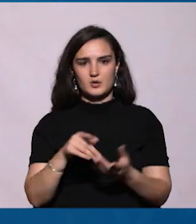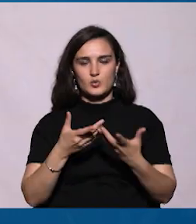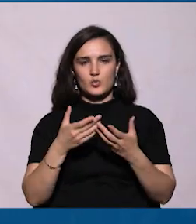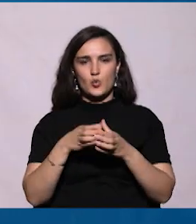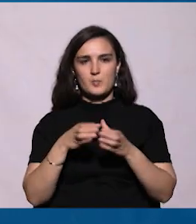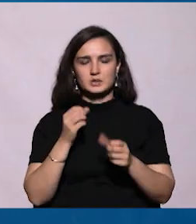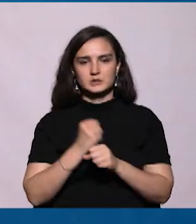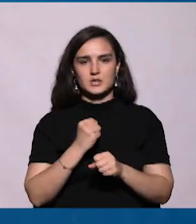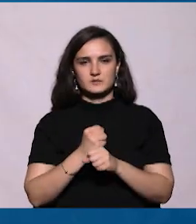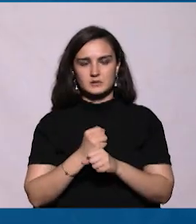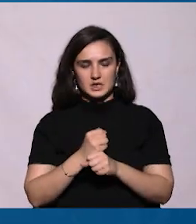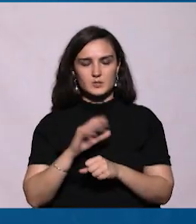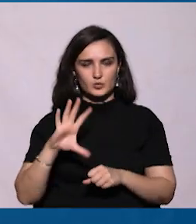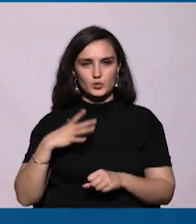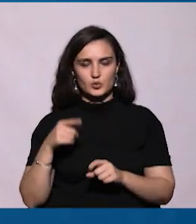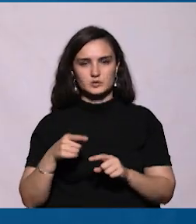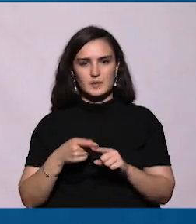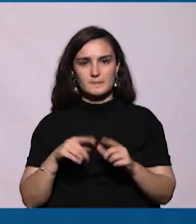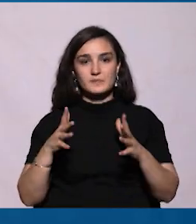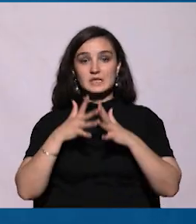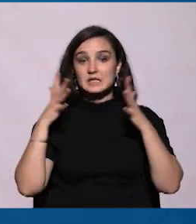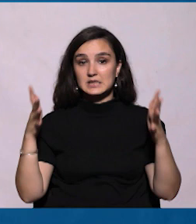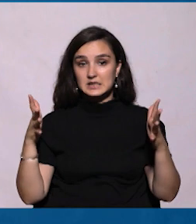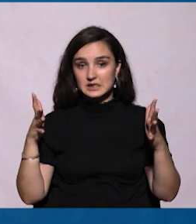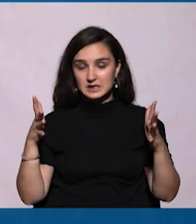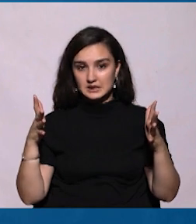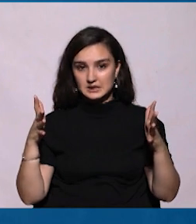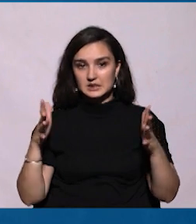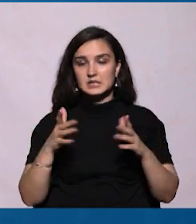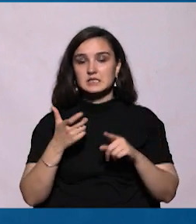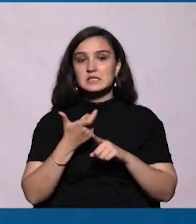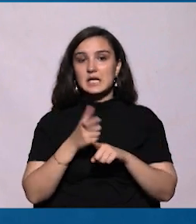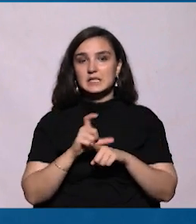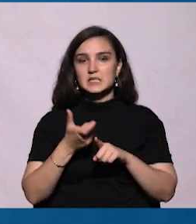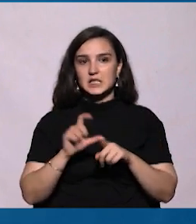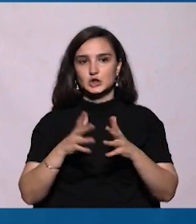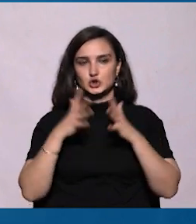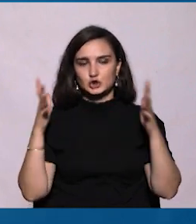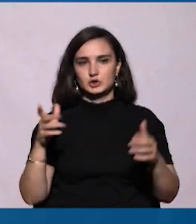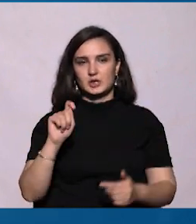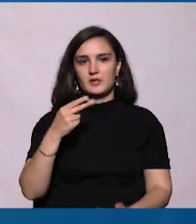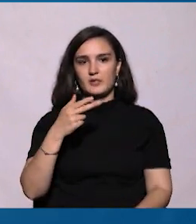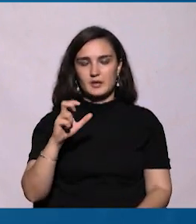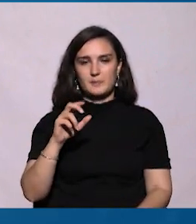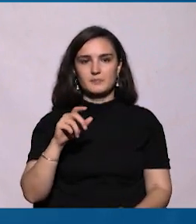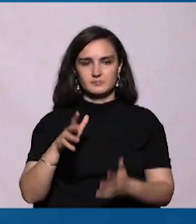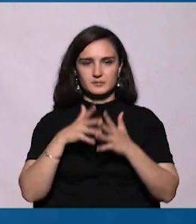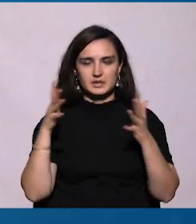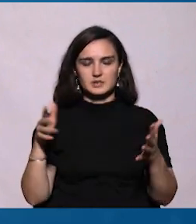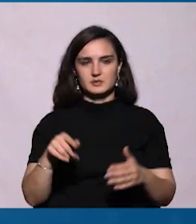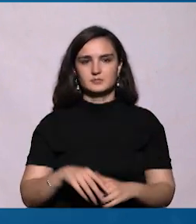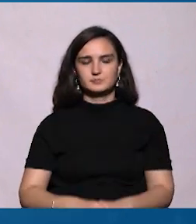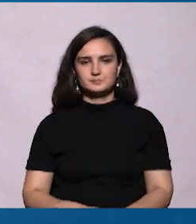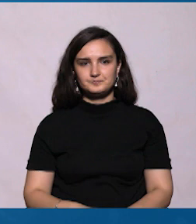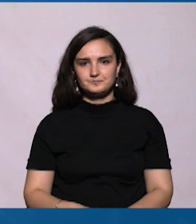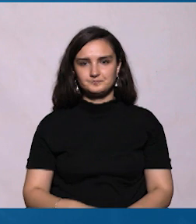made so far. Big, the biggest. Now let's move on to our grammar activity in which we